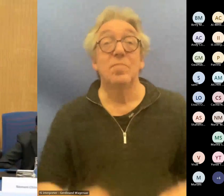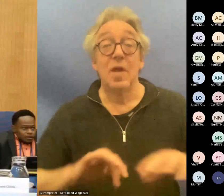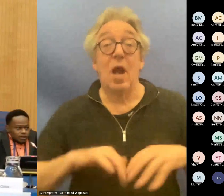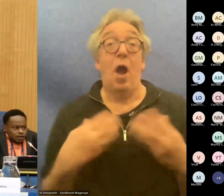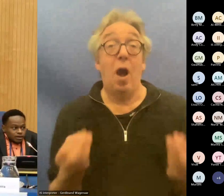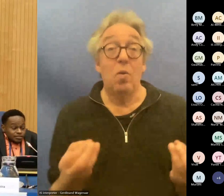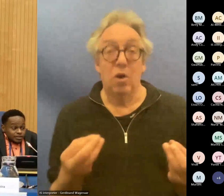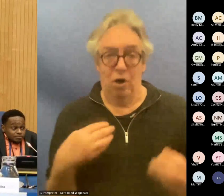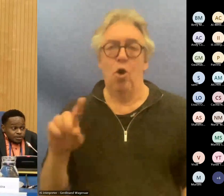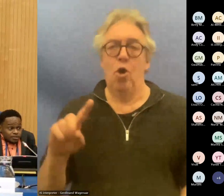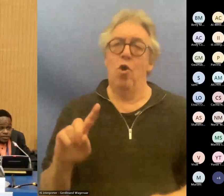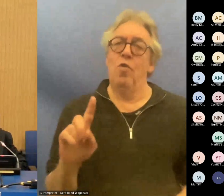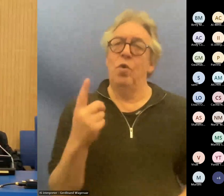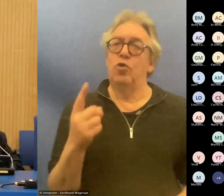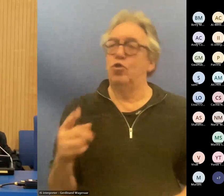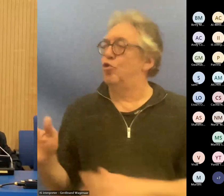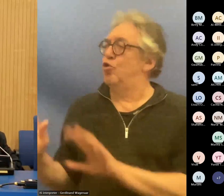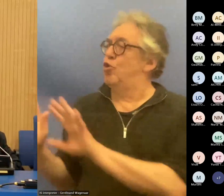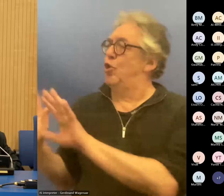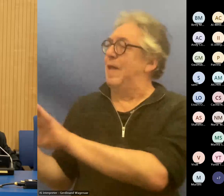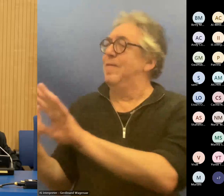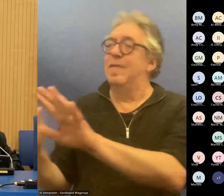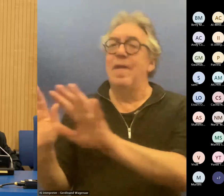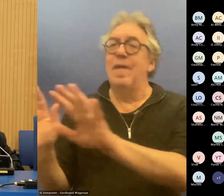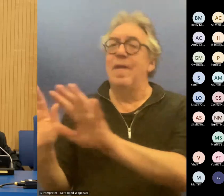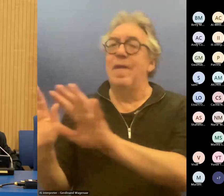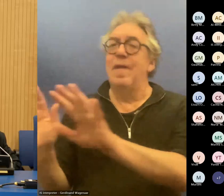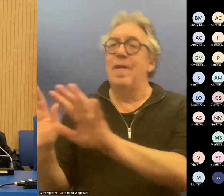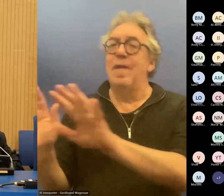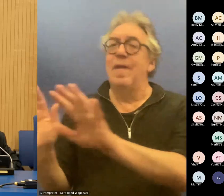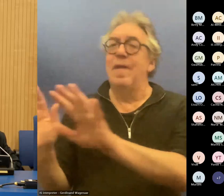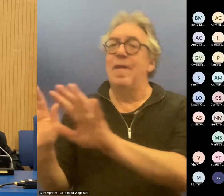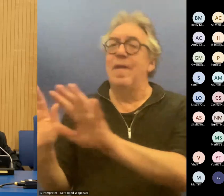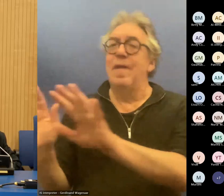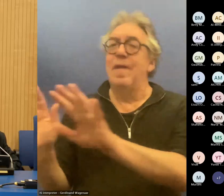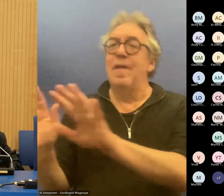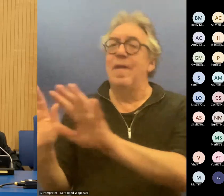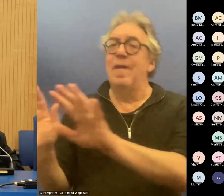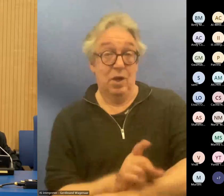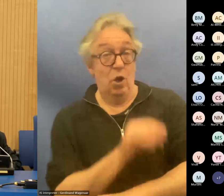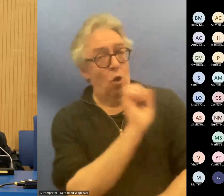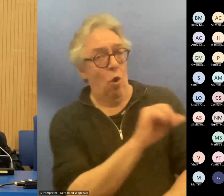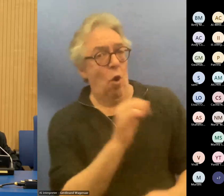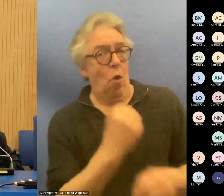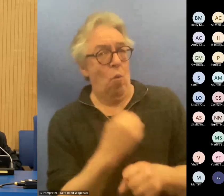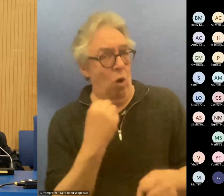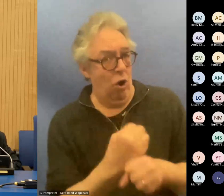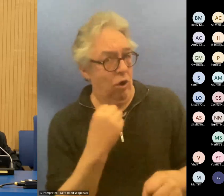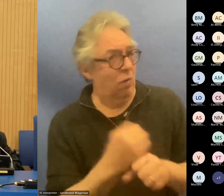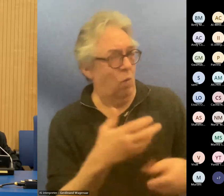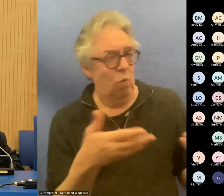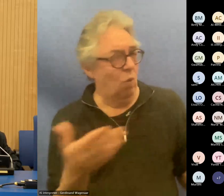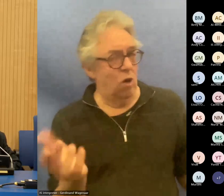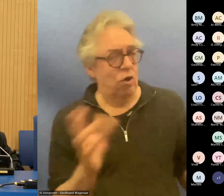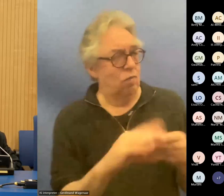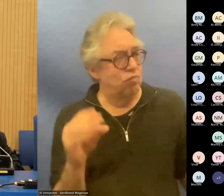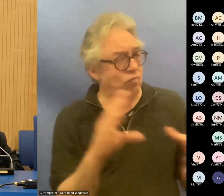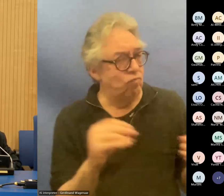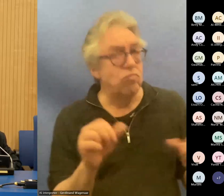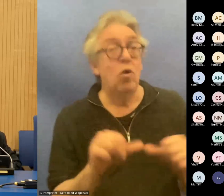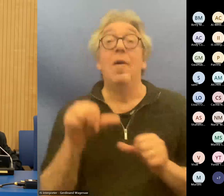speaker 10 minutes to give us a presentation and a story of their work. And then we will have a Q&A